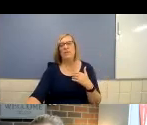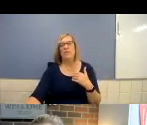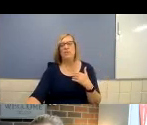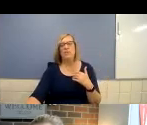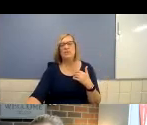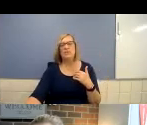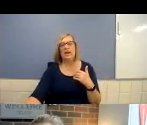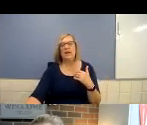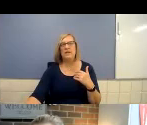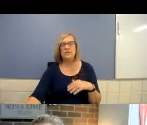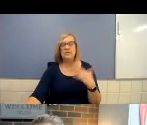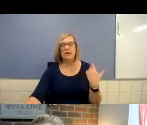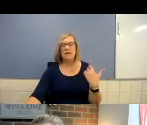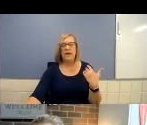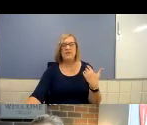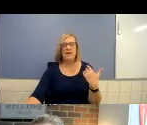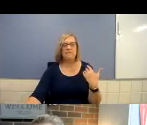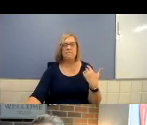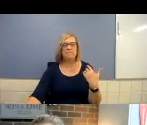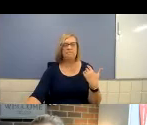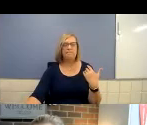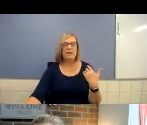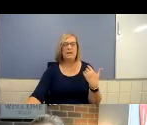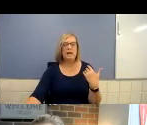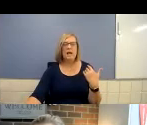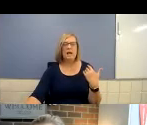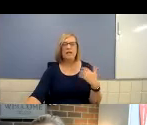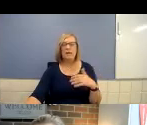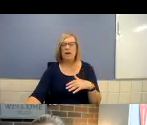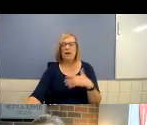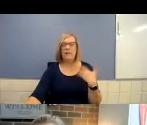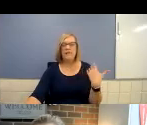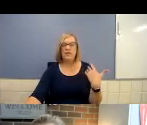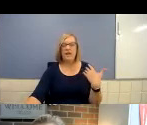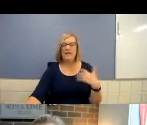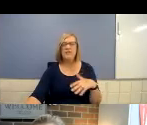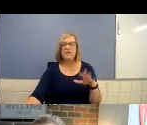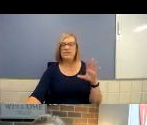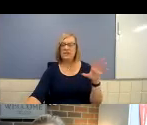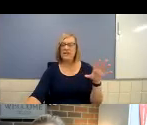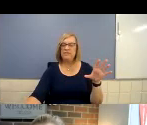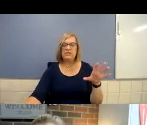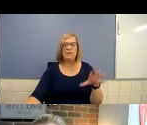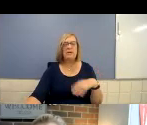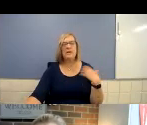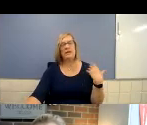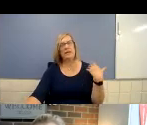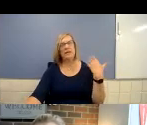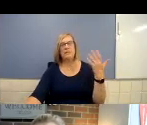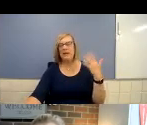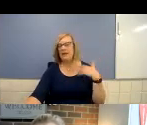at the grammar rules and use of ASL. There are a couple gen eds that are slated for